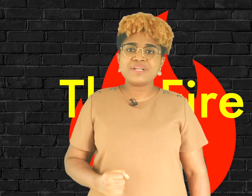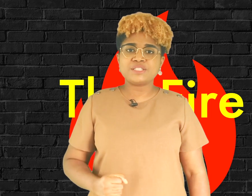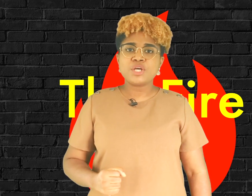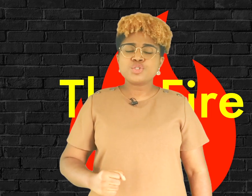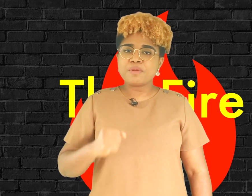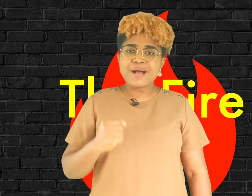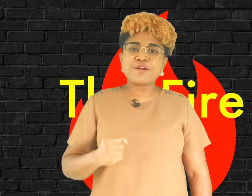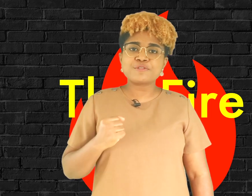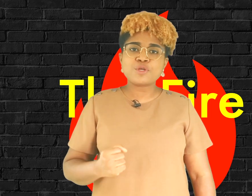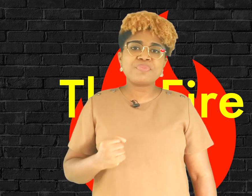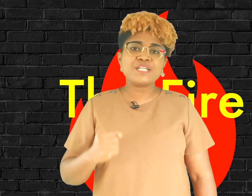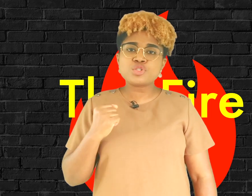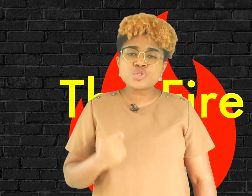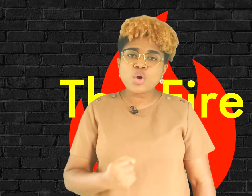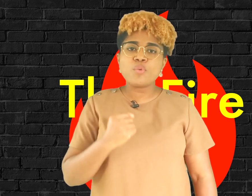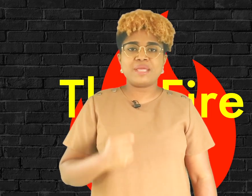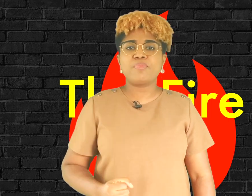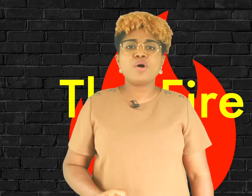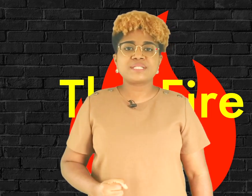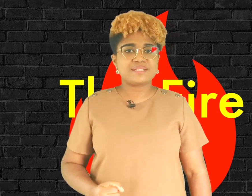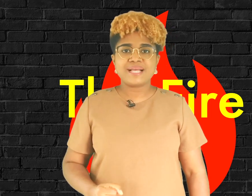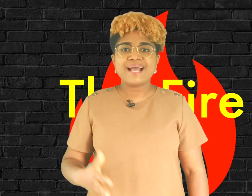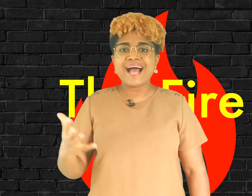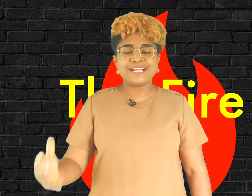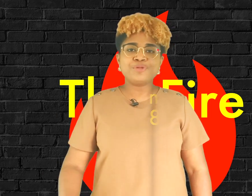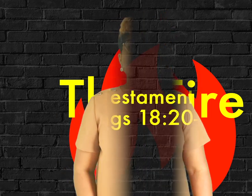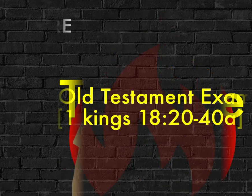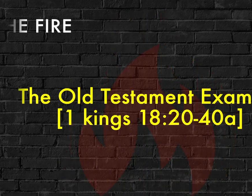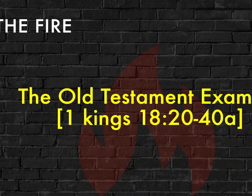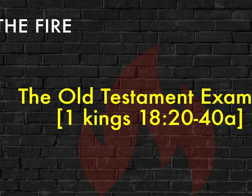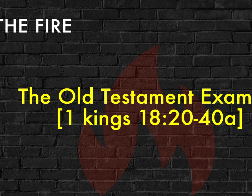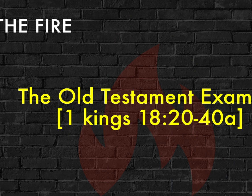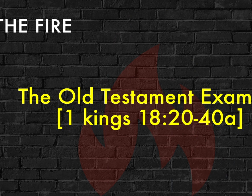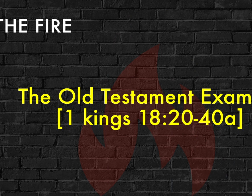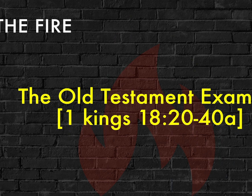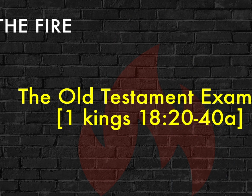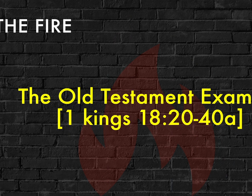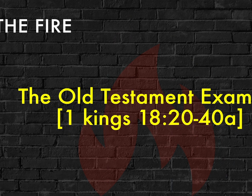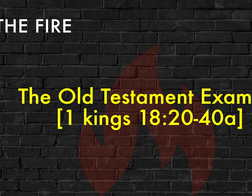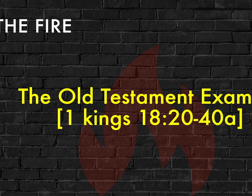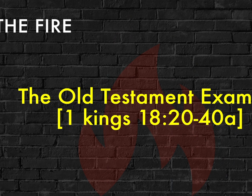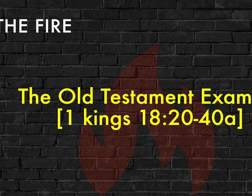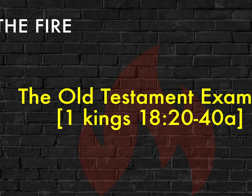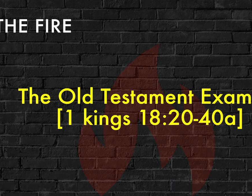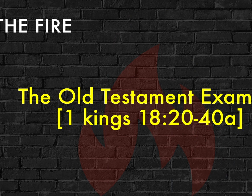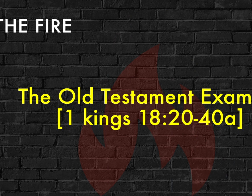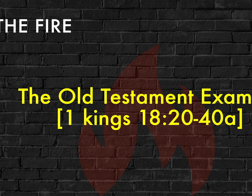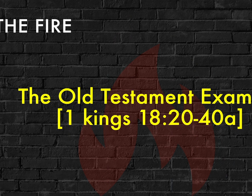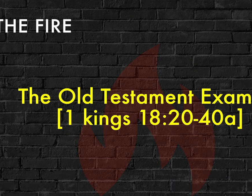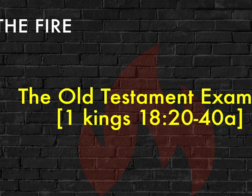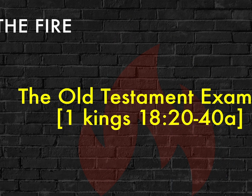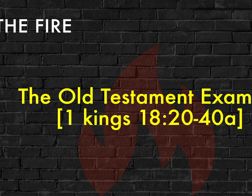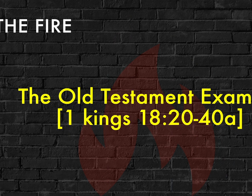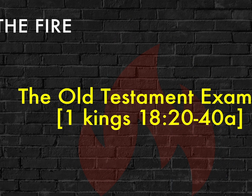and privilege to be part of something so important. Hallelujah. The second part of our discussion